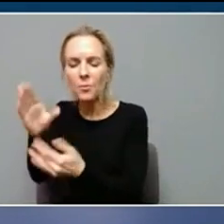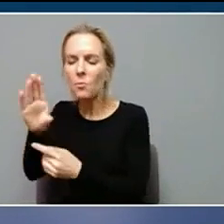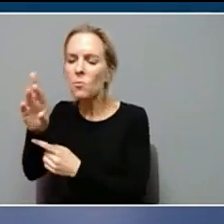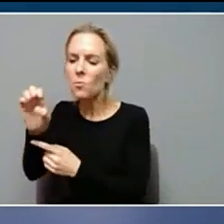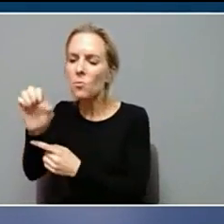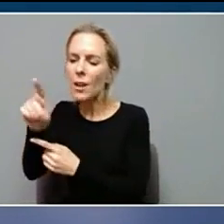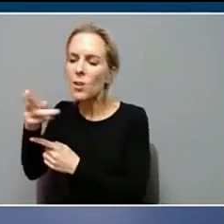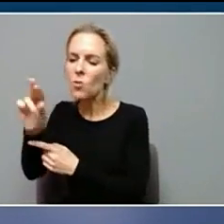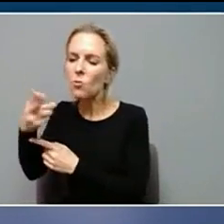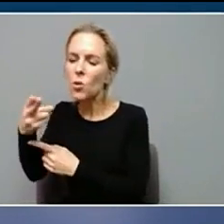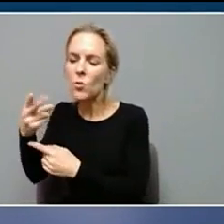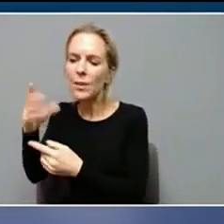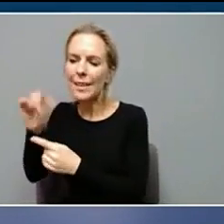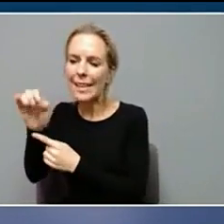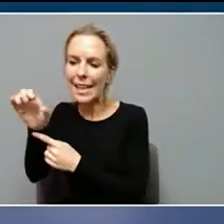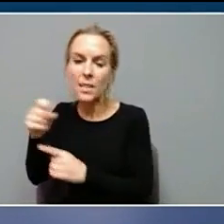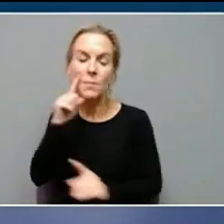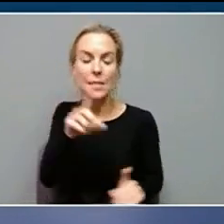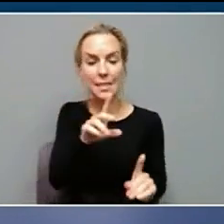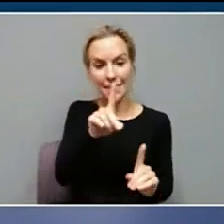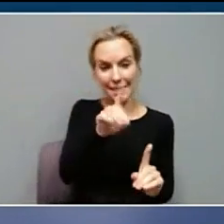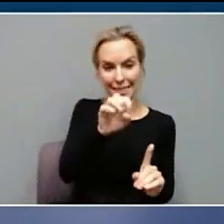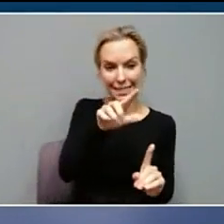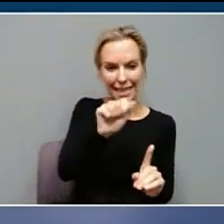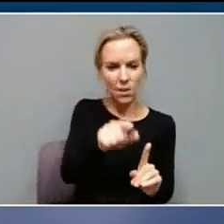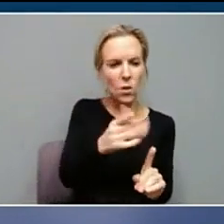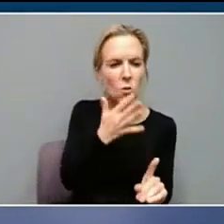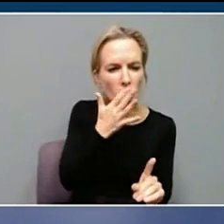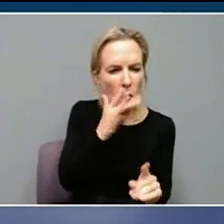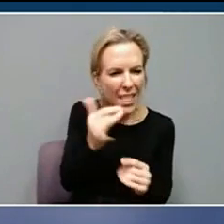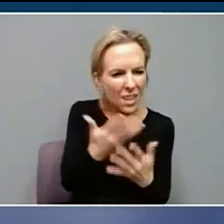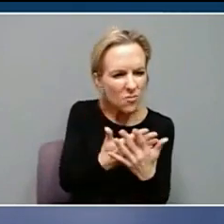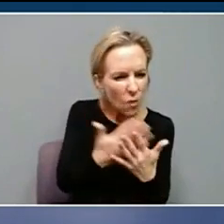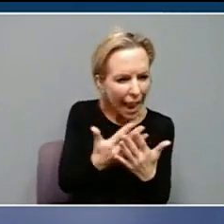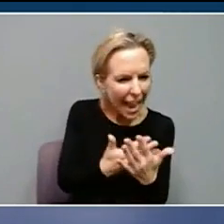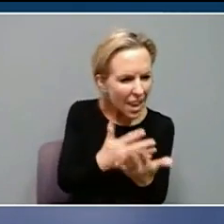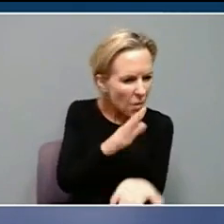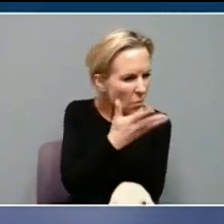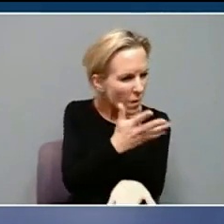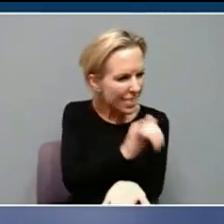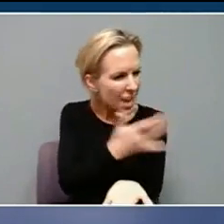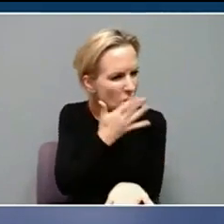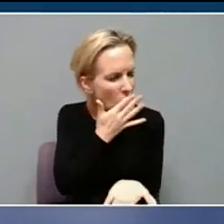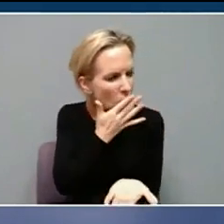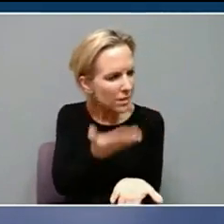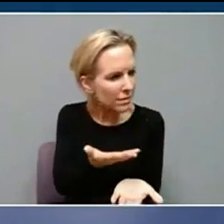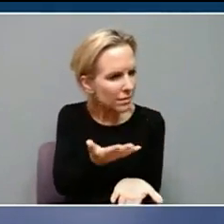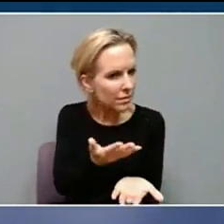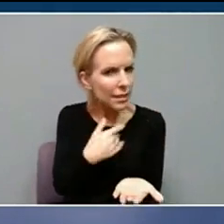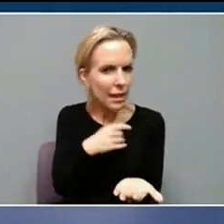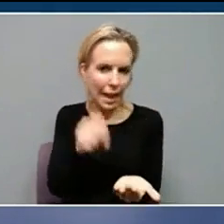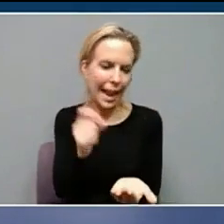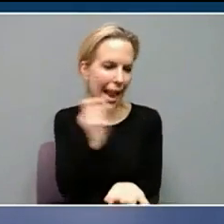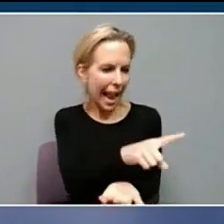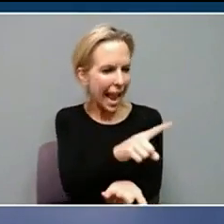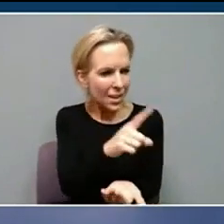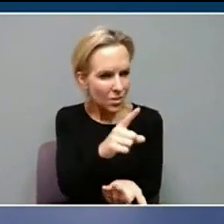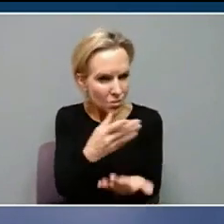the, what color is that? Is that gray? I can ask one question to you all. Gray?